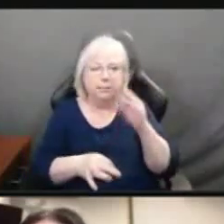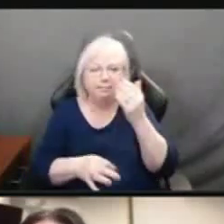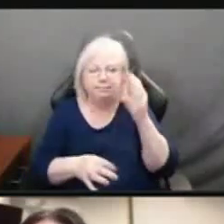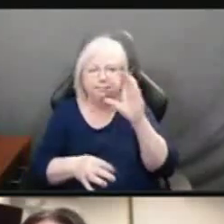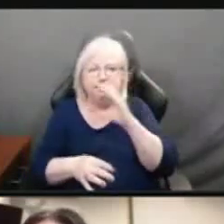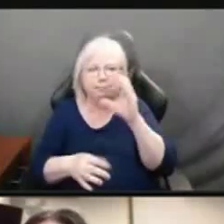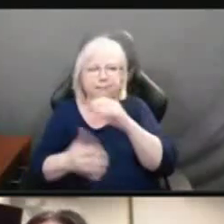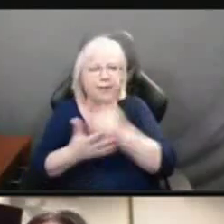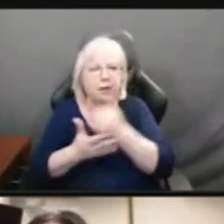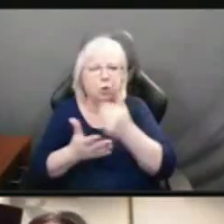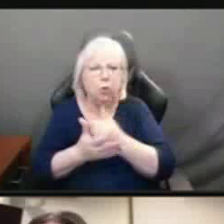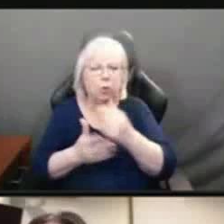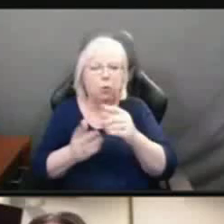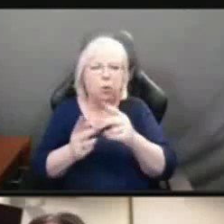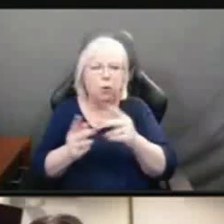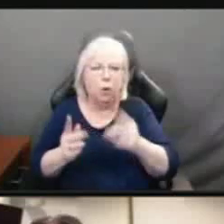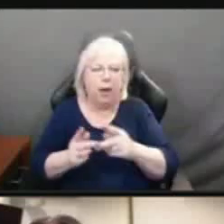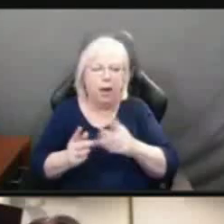new plant.